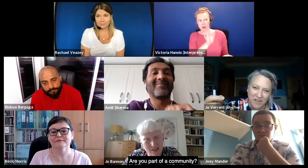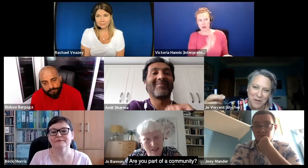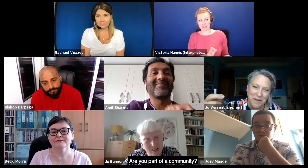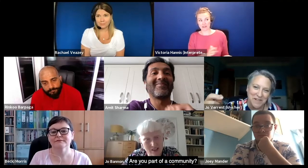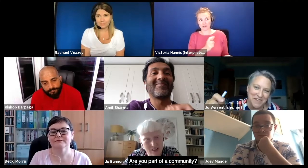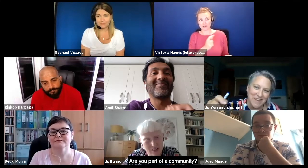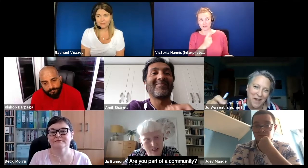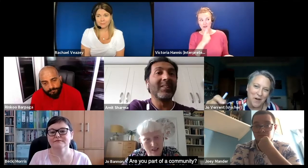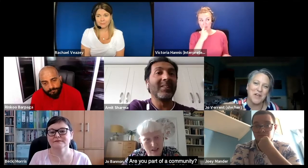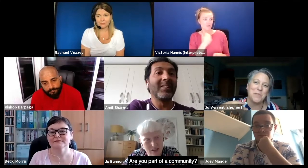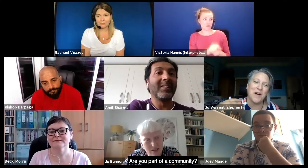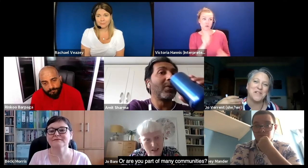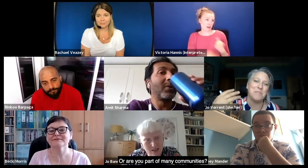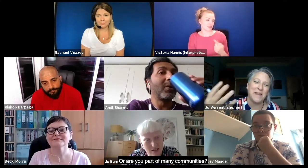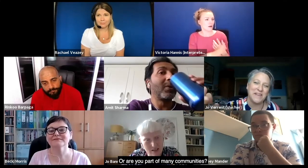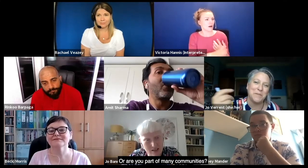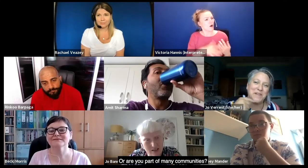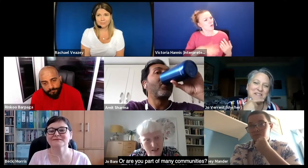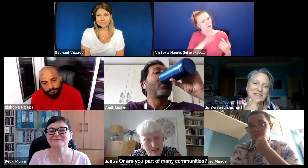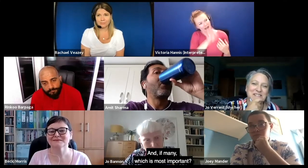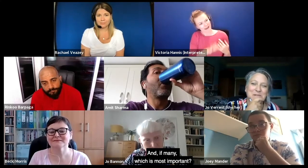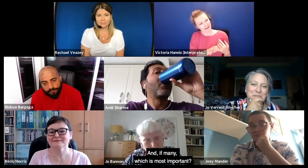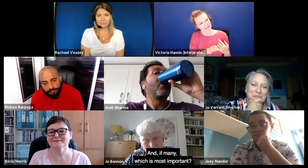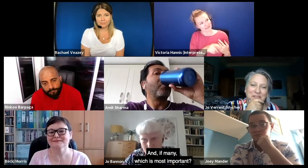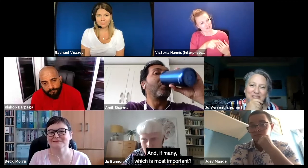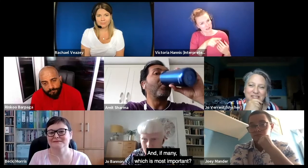the community or are you part of many communities?